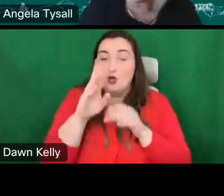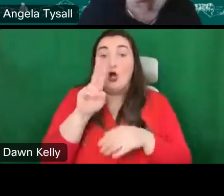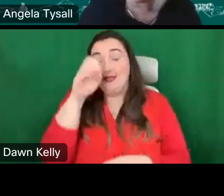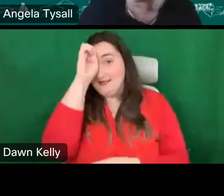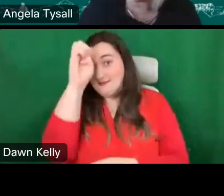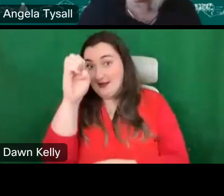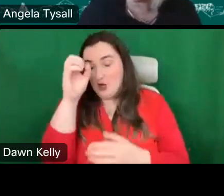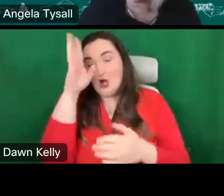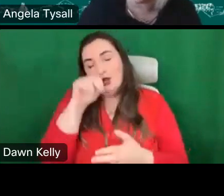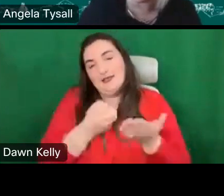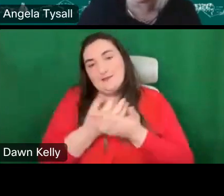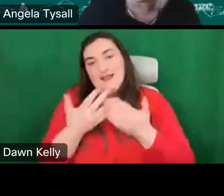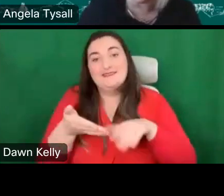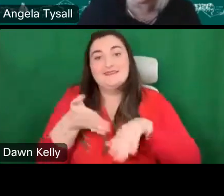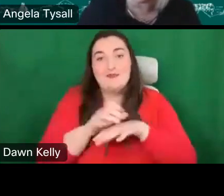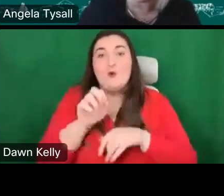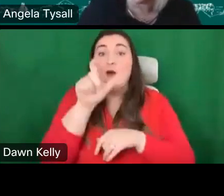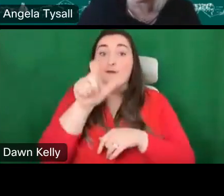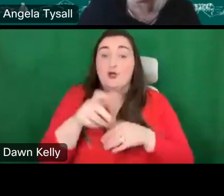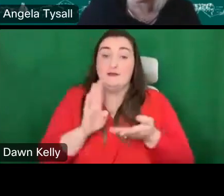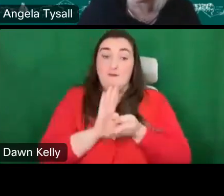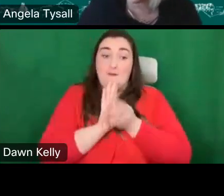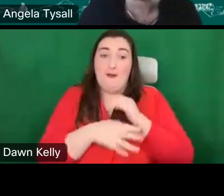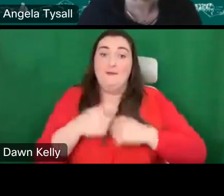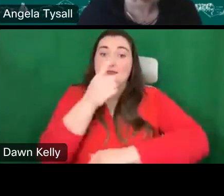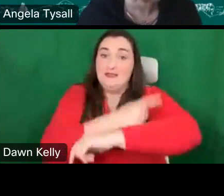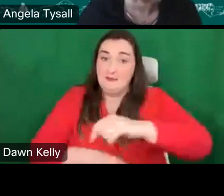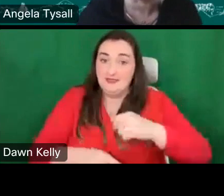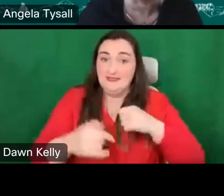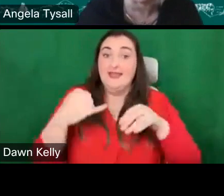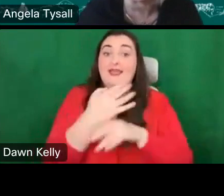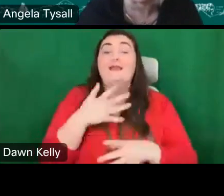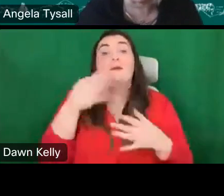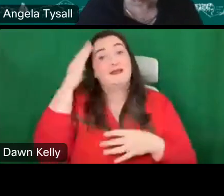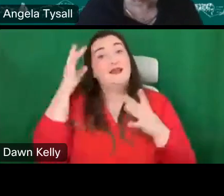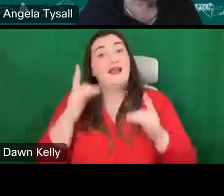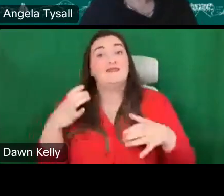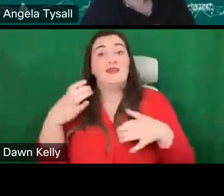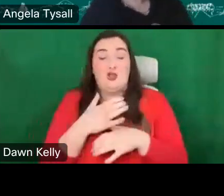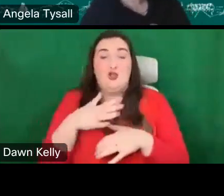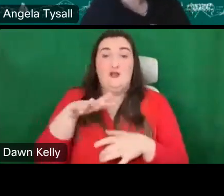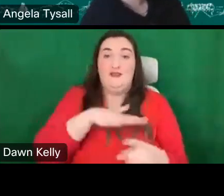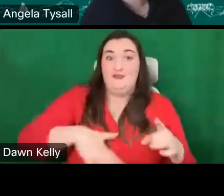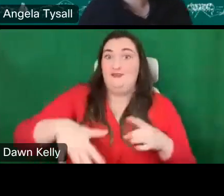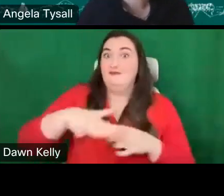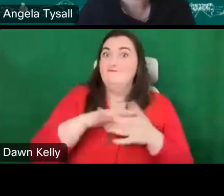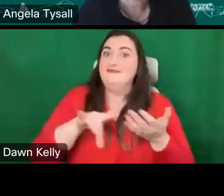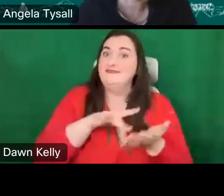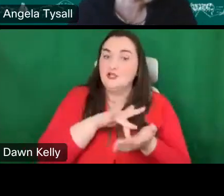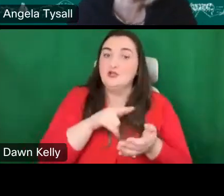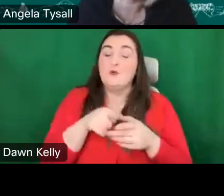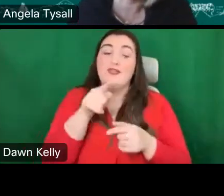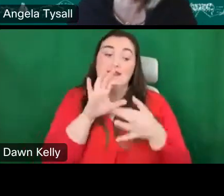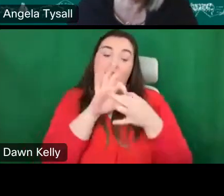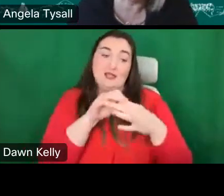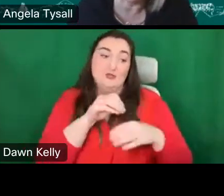which results in serious disability of a person who is inpatient or resident in a mental health care facility. So I think where it relates to in